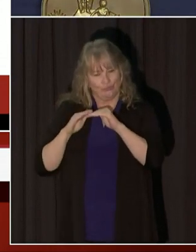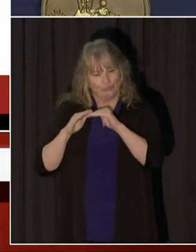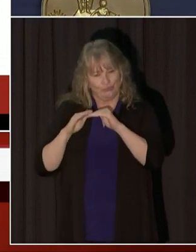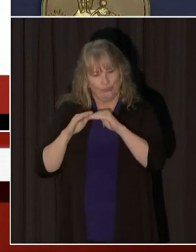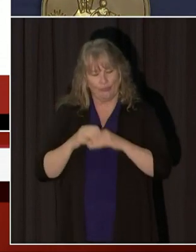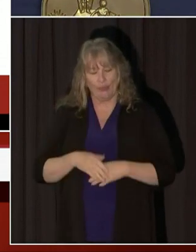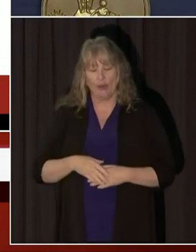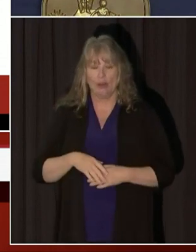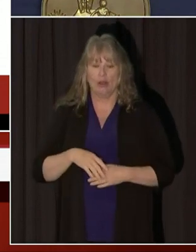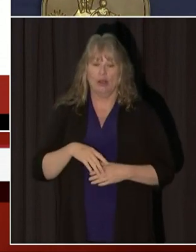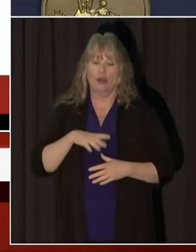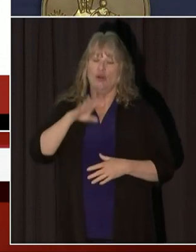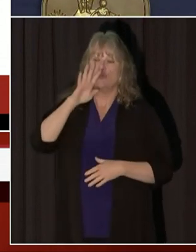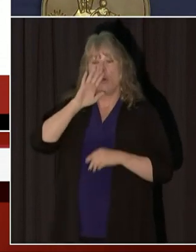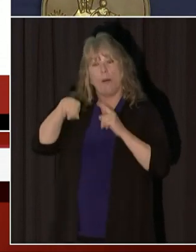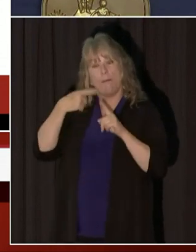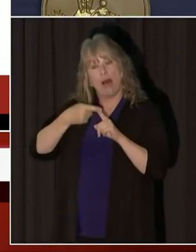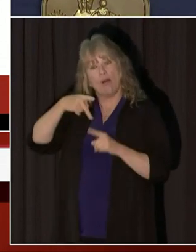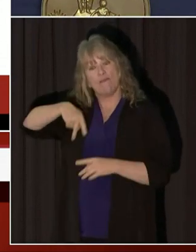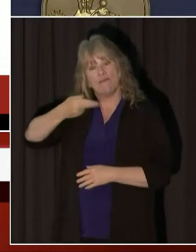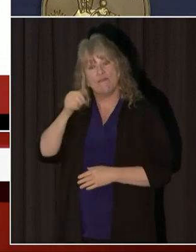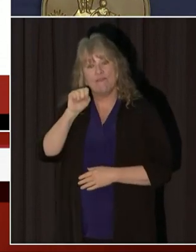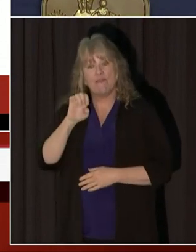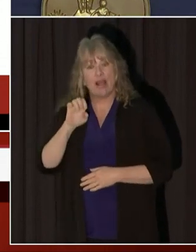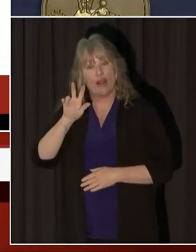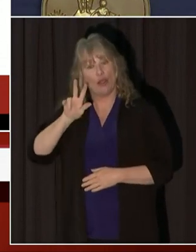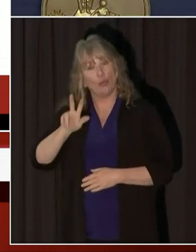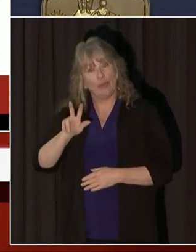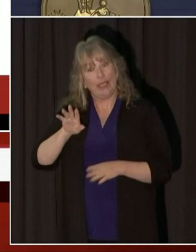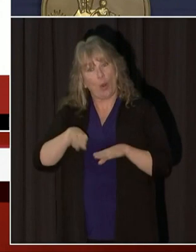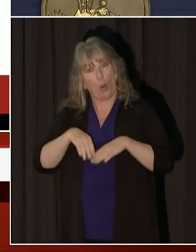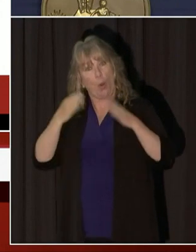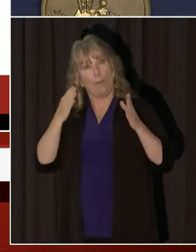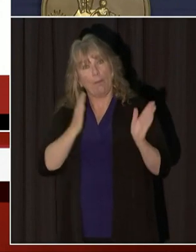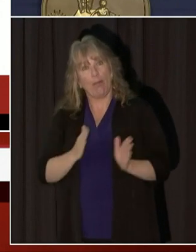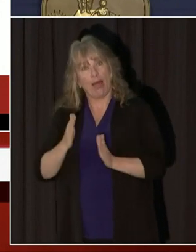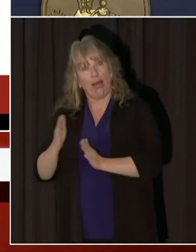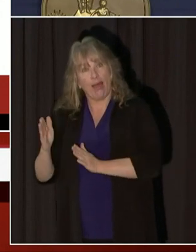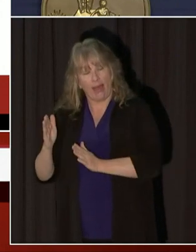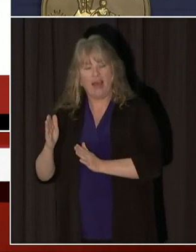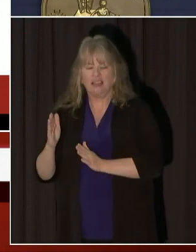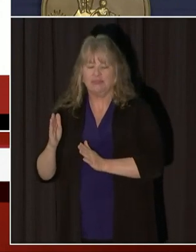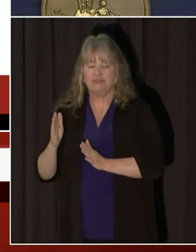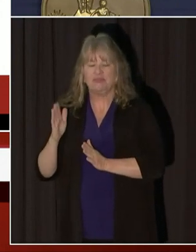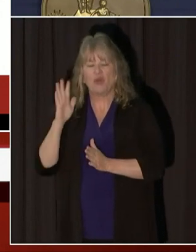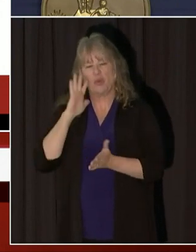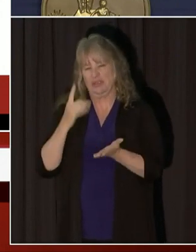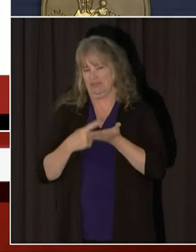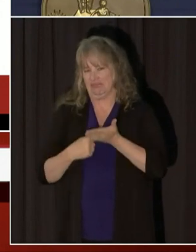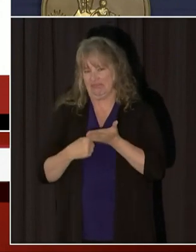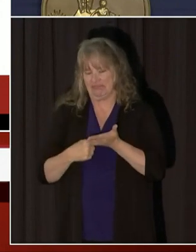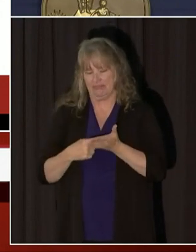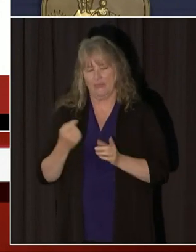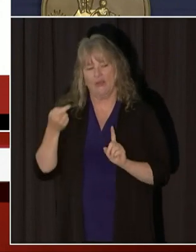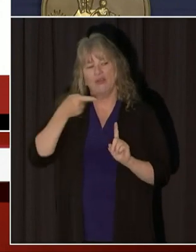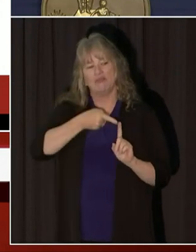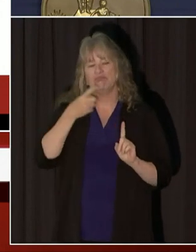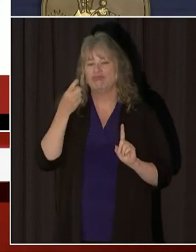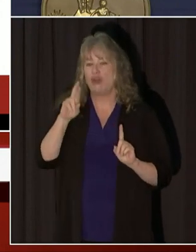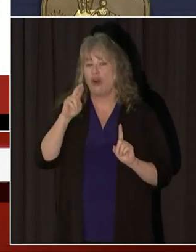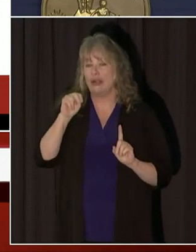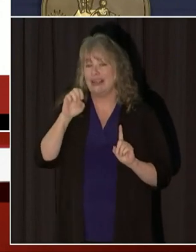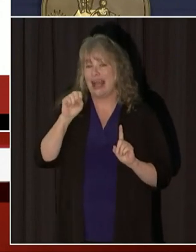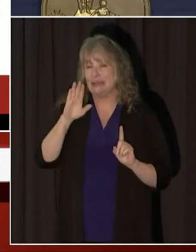reopening plans, we will spend some time, and Dr. Nesbitt will weigh in on all of